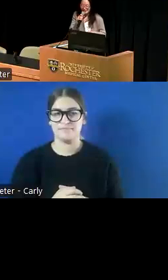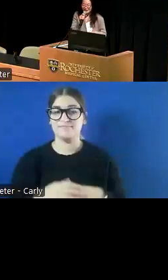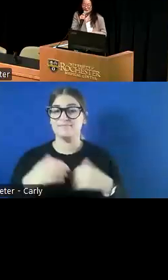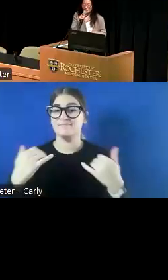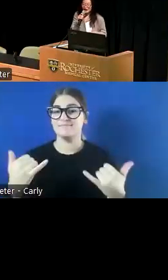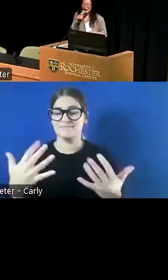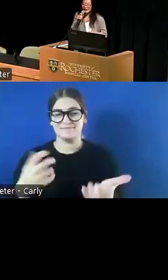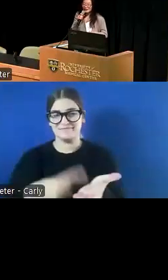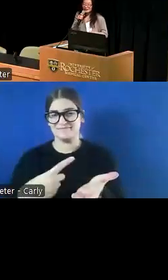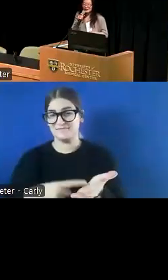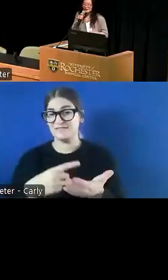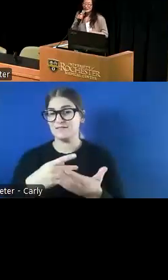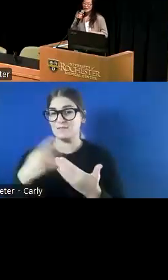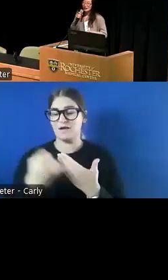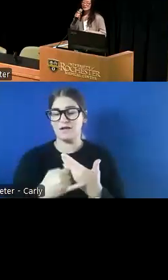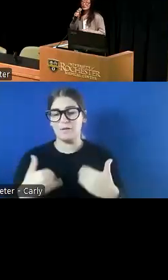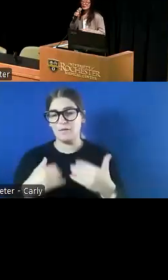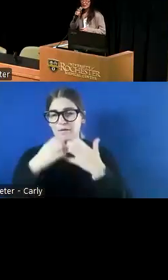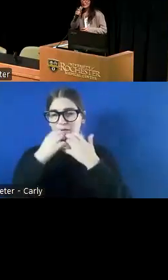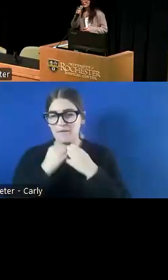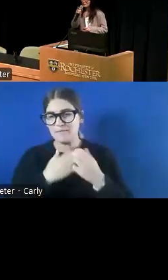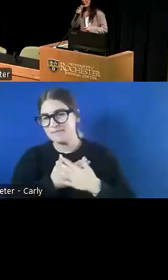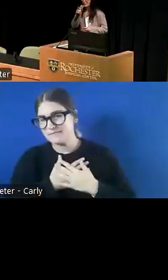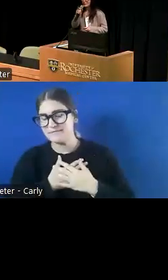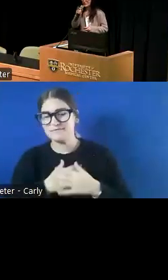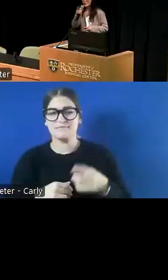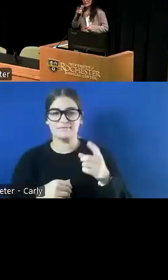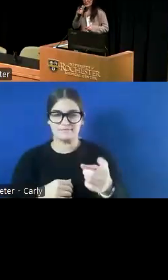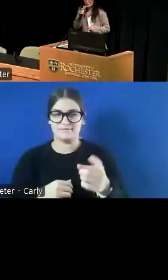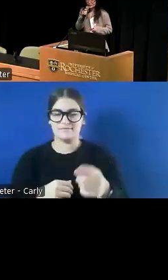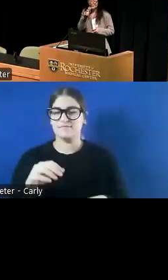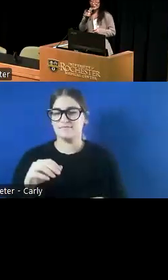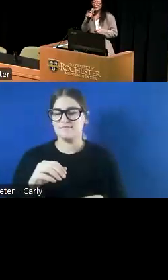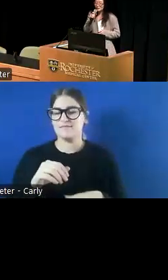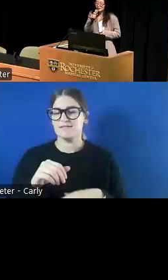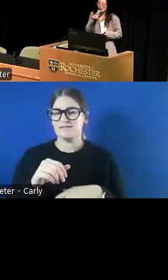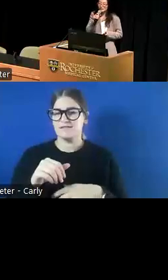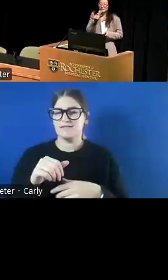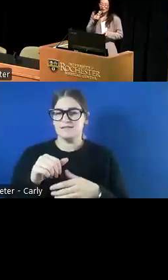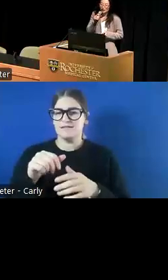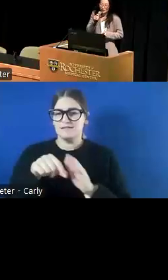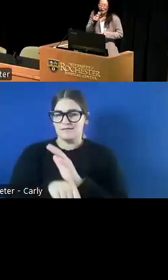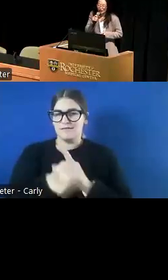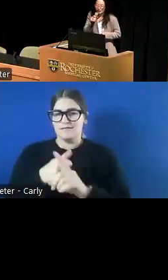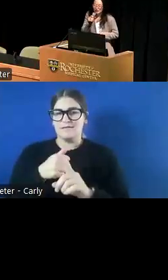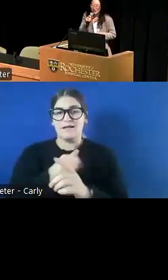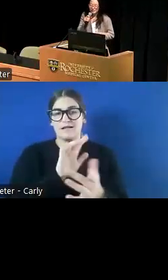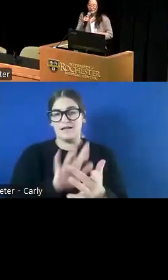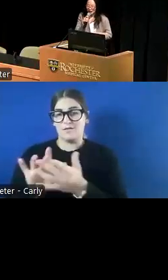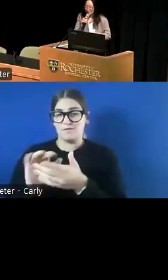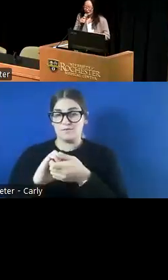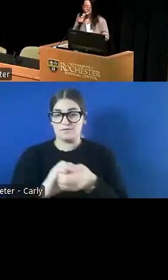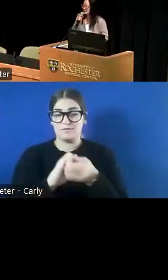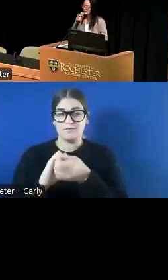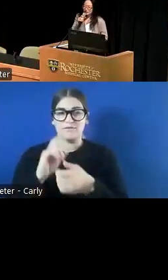near and dear to my heart, and it is a suicide outreach partnership with the Korean American community. And